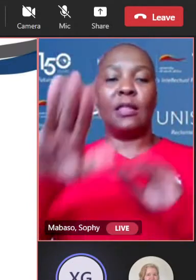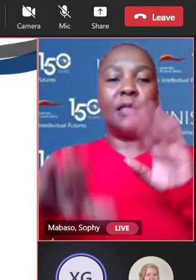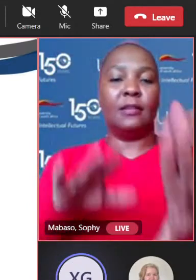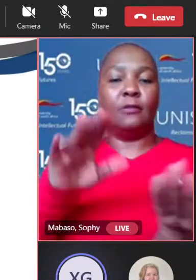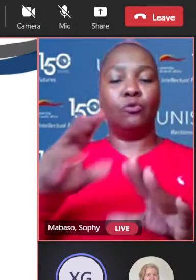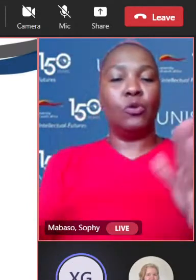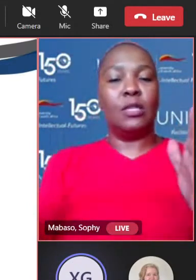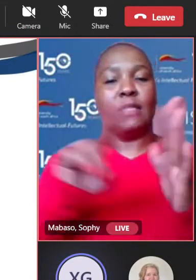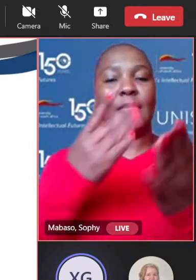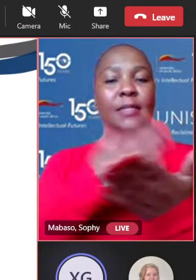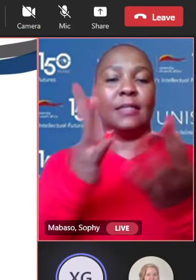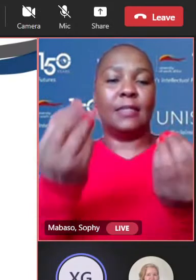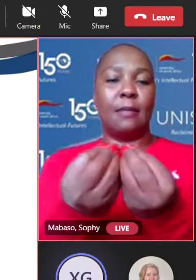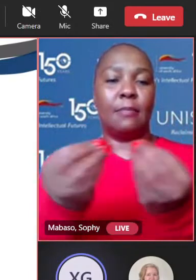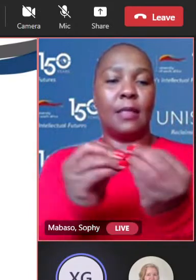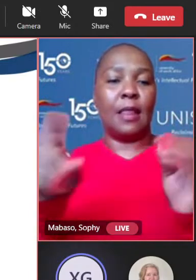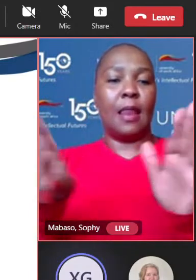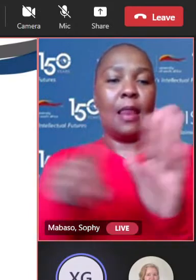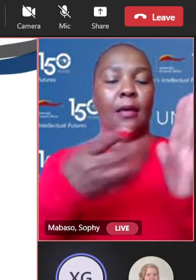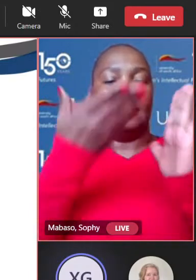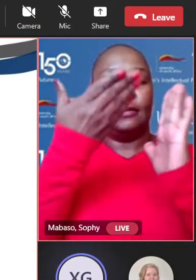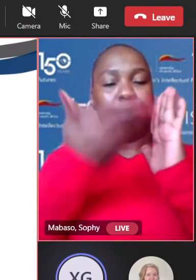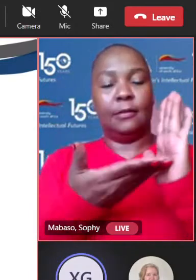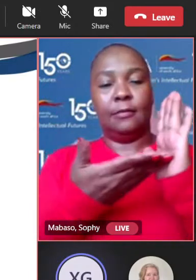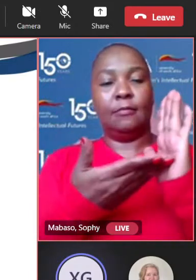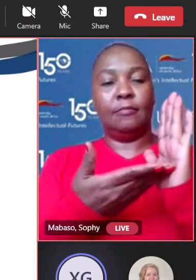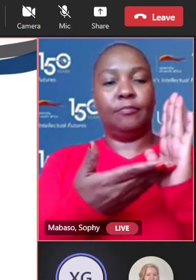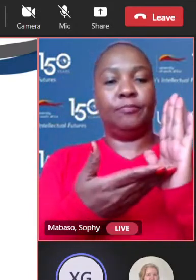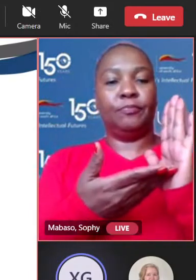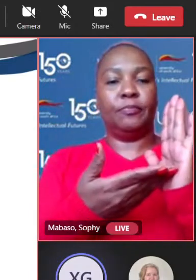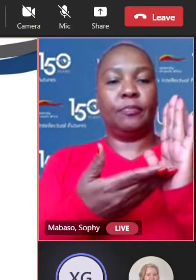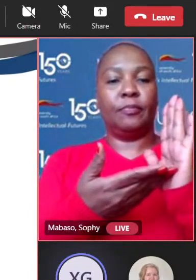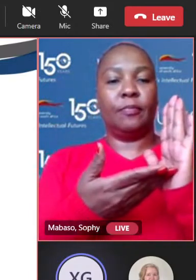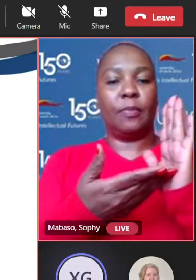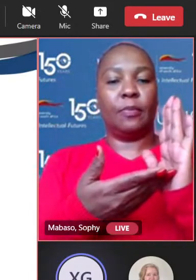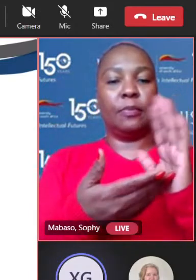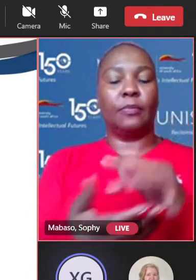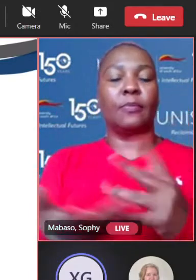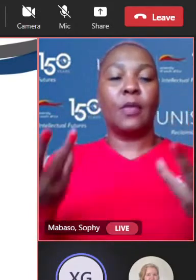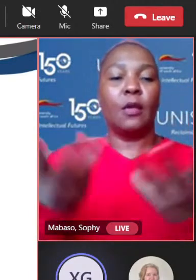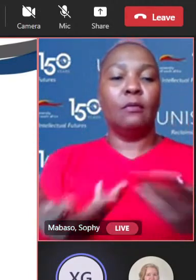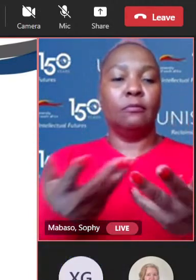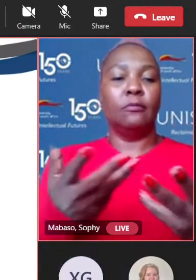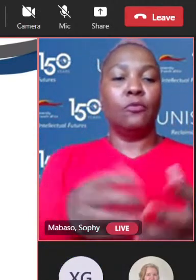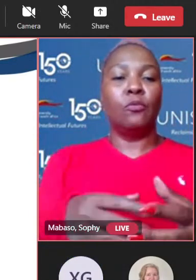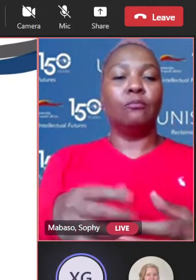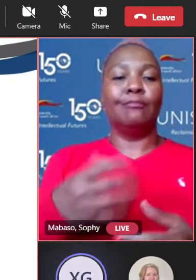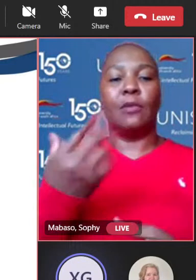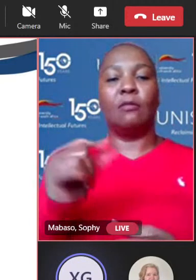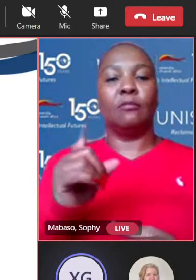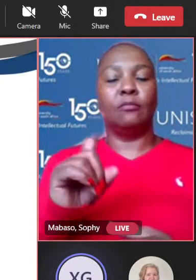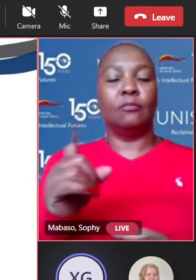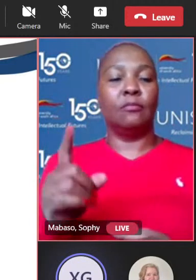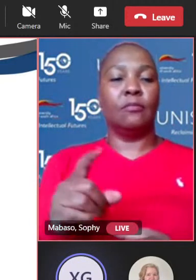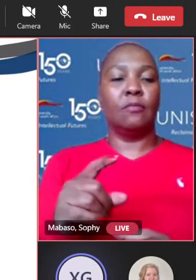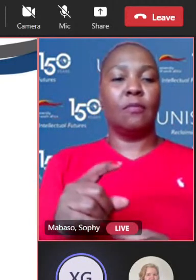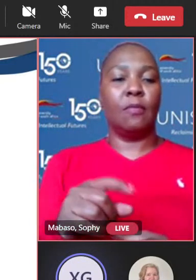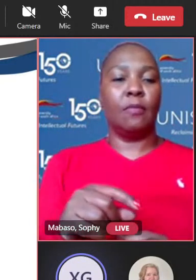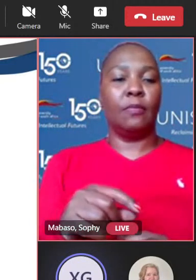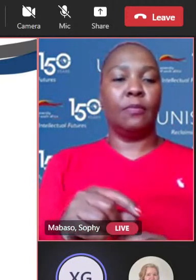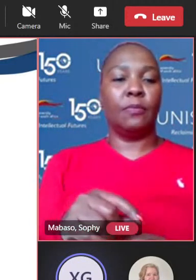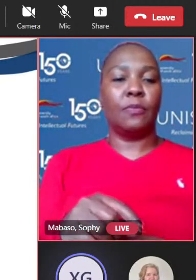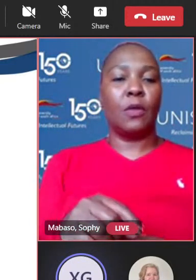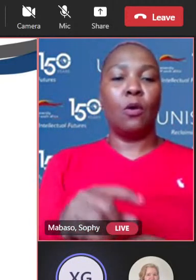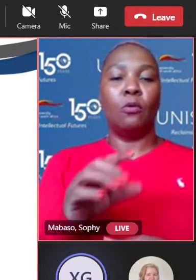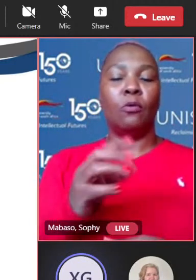something to this effect at the screen at the back there, where you will have this is your third step